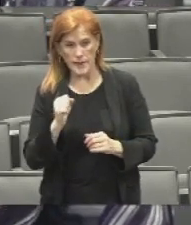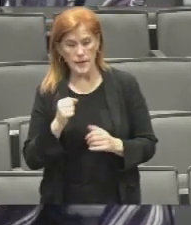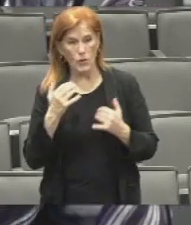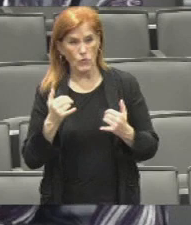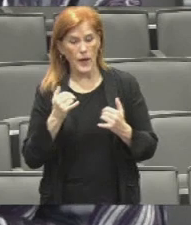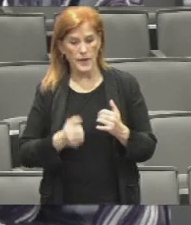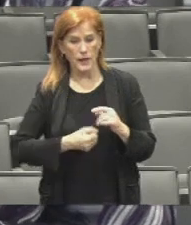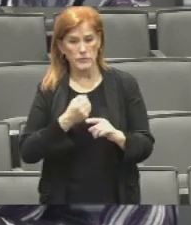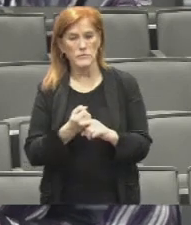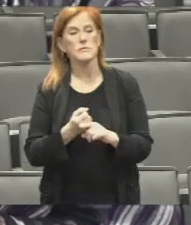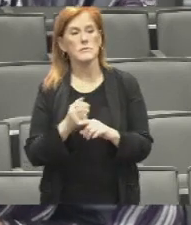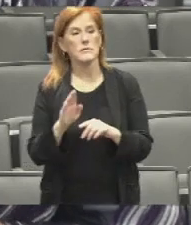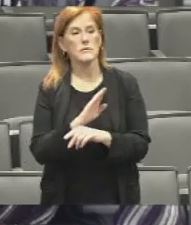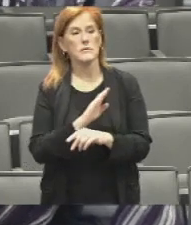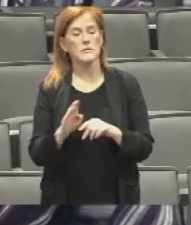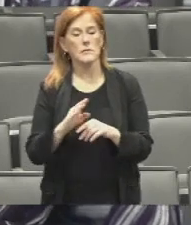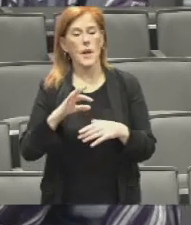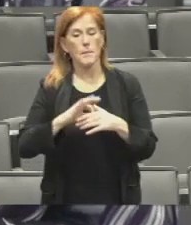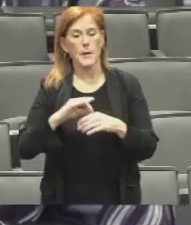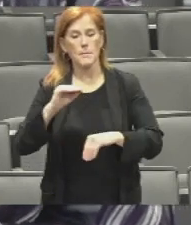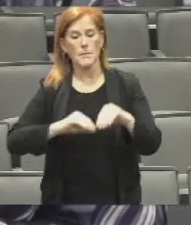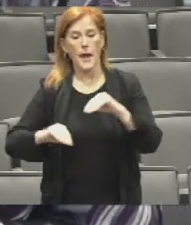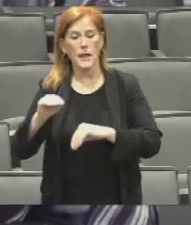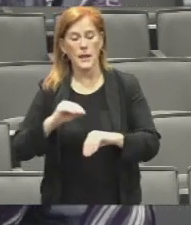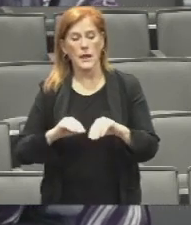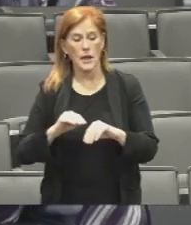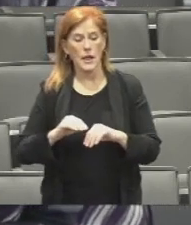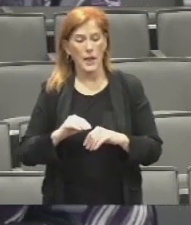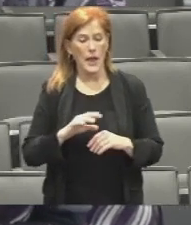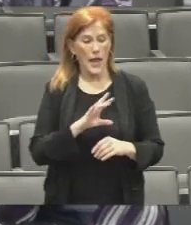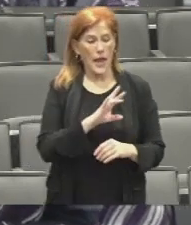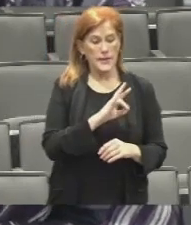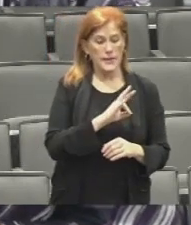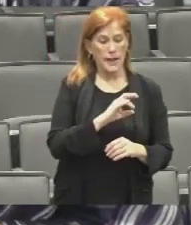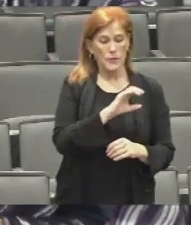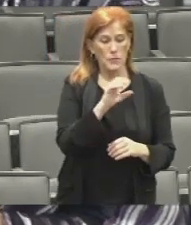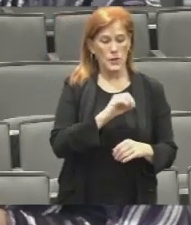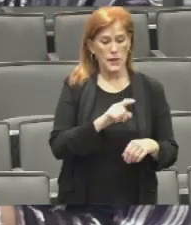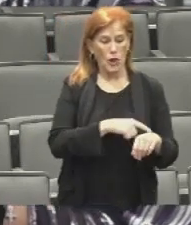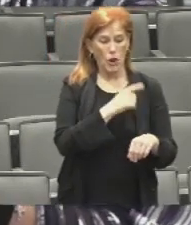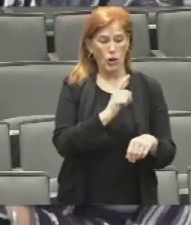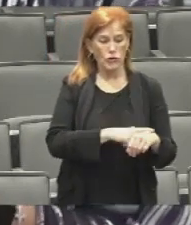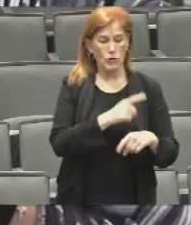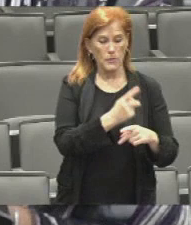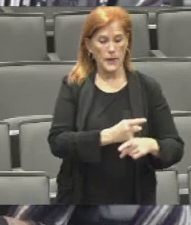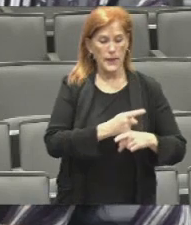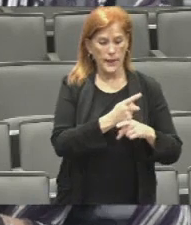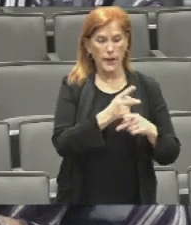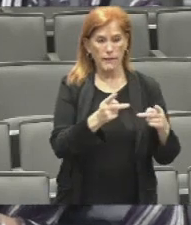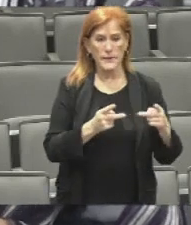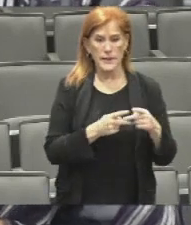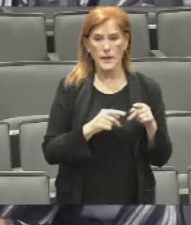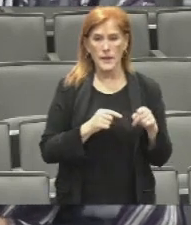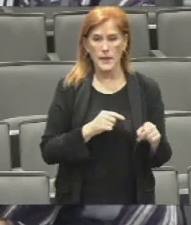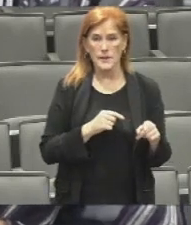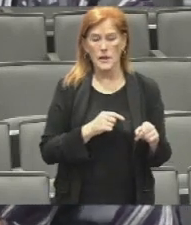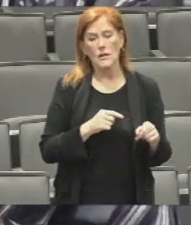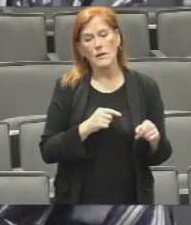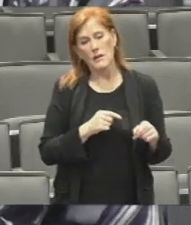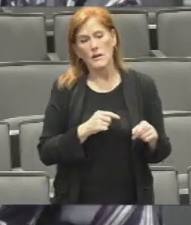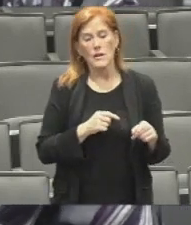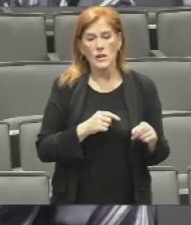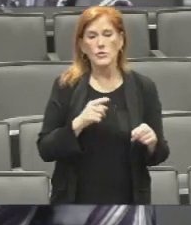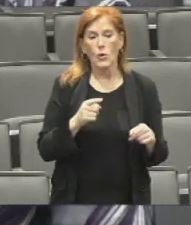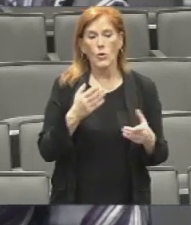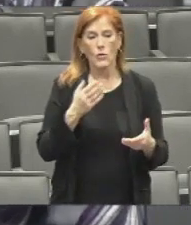industry, and 7% are in long-term care facility. So you could actually say it